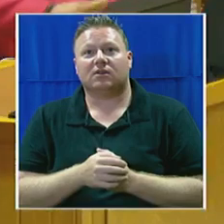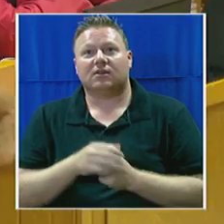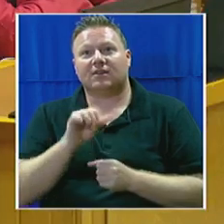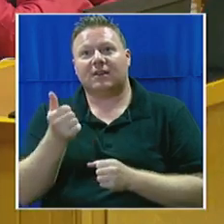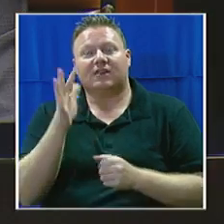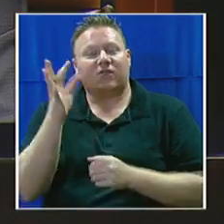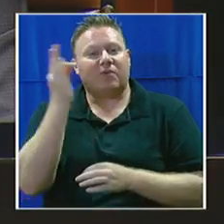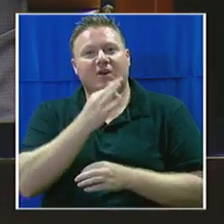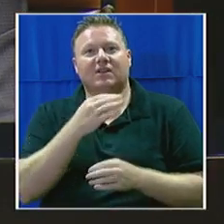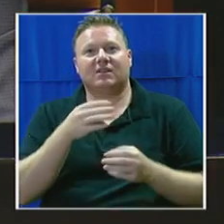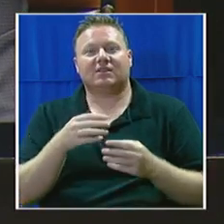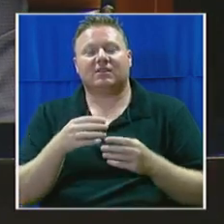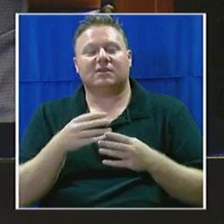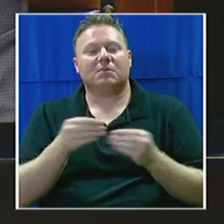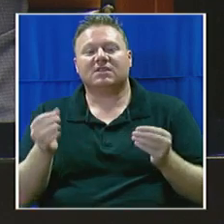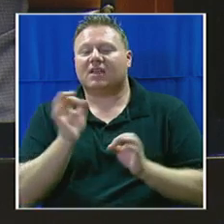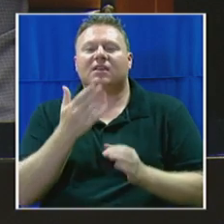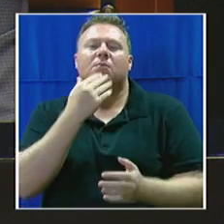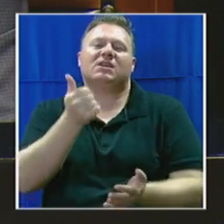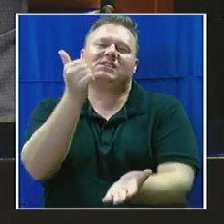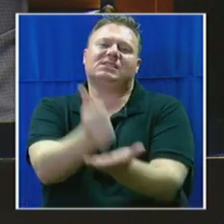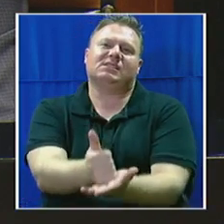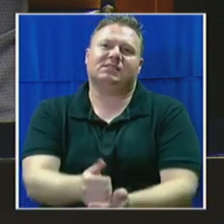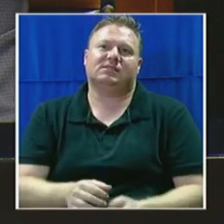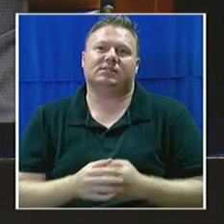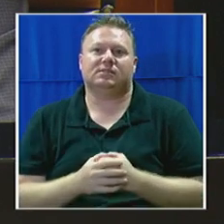nothing. Hlala phansi.